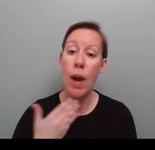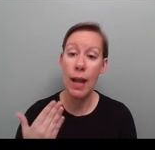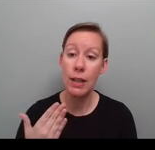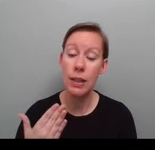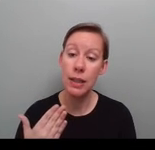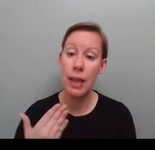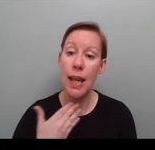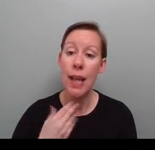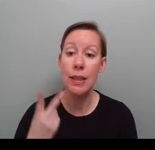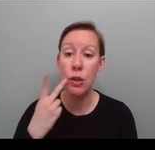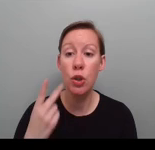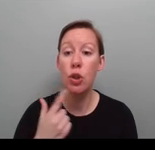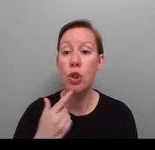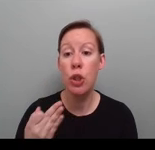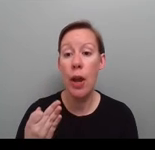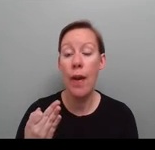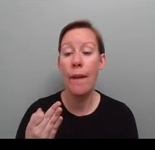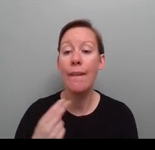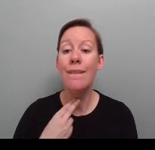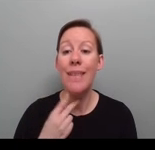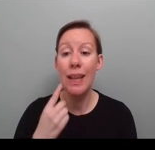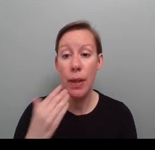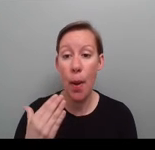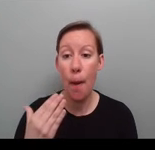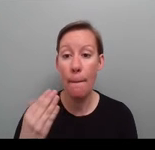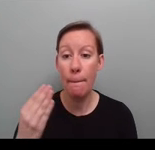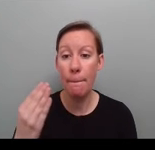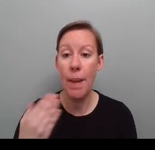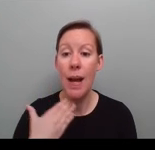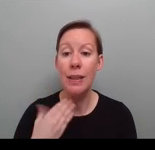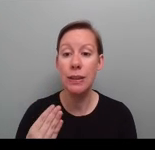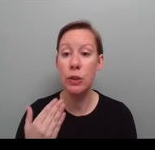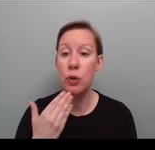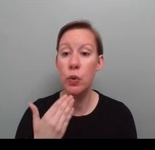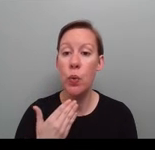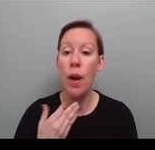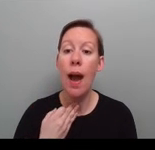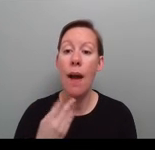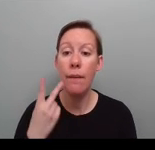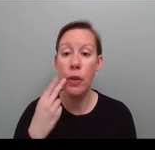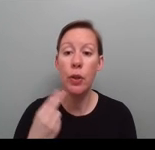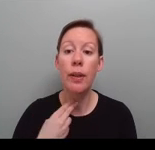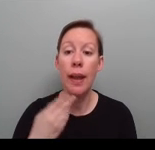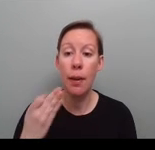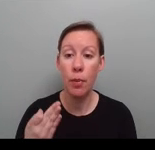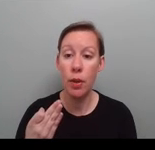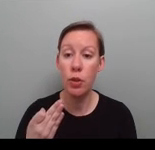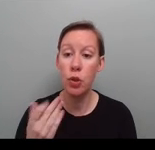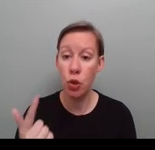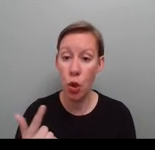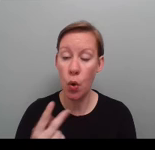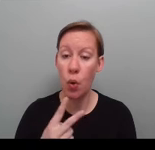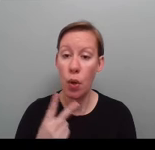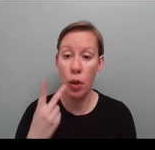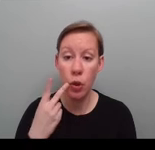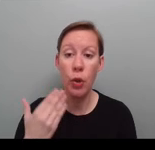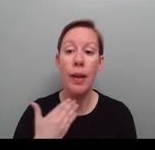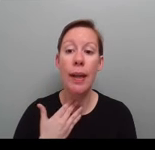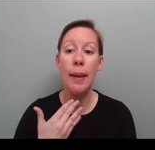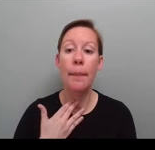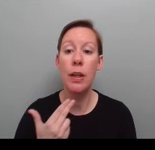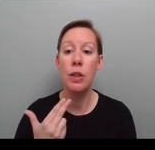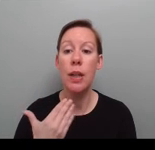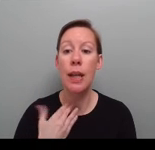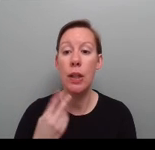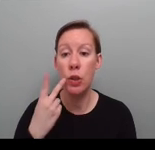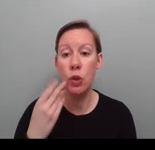share audio button is your share video button. This is to have your camera project your image into our session.